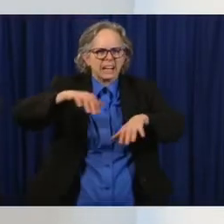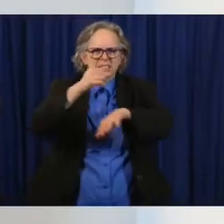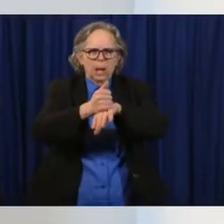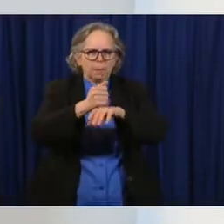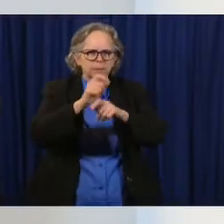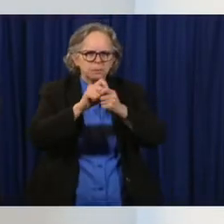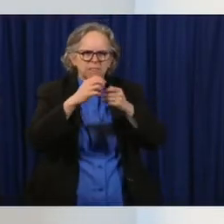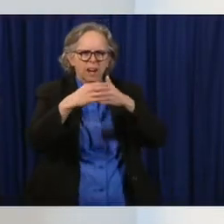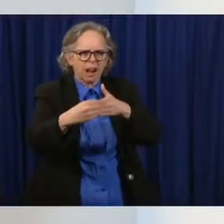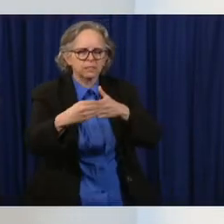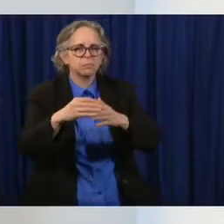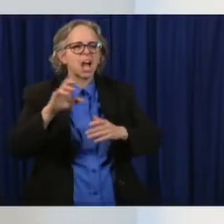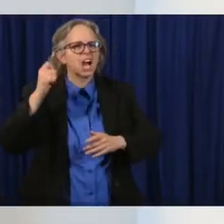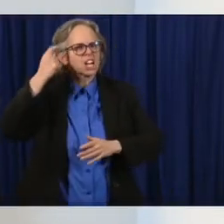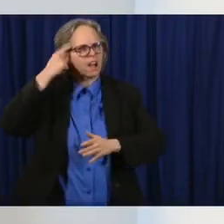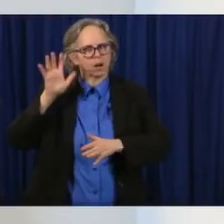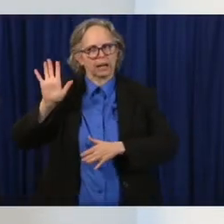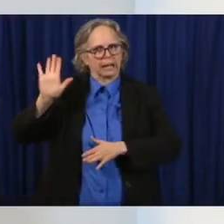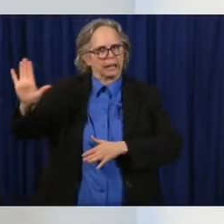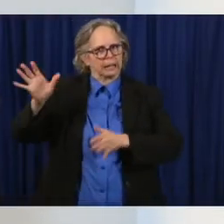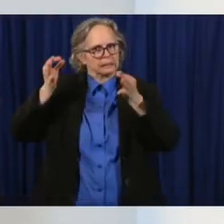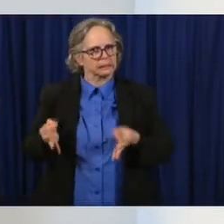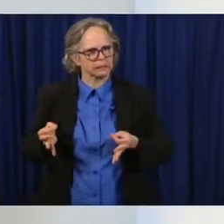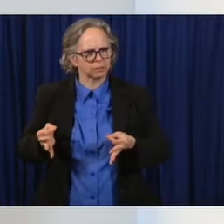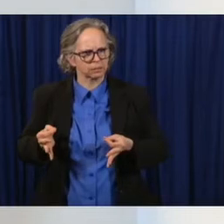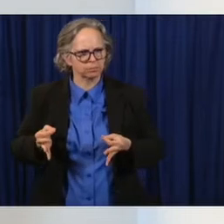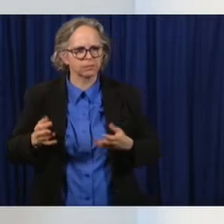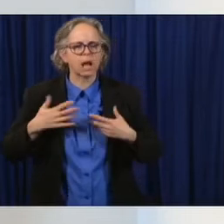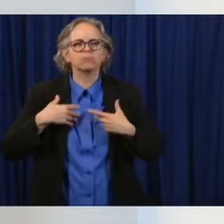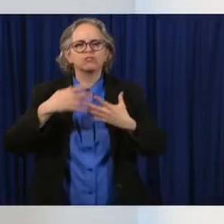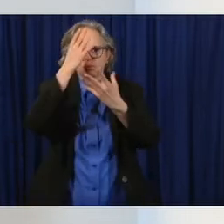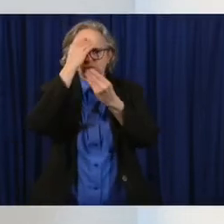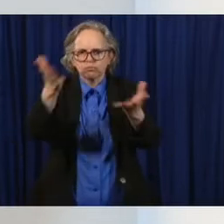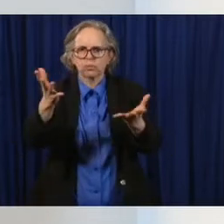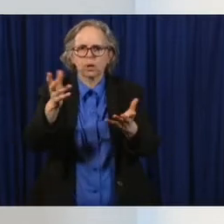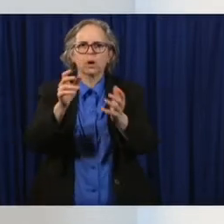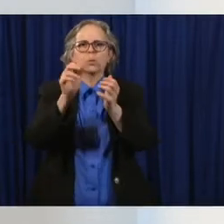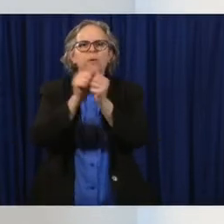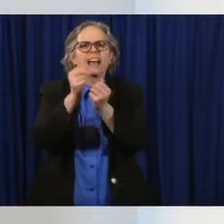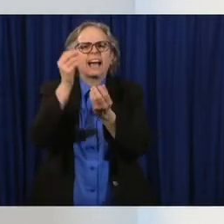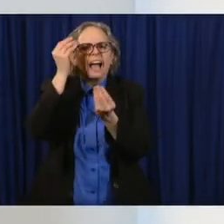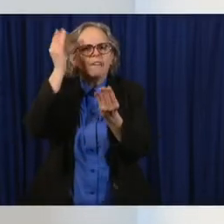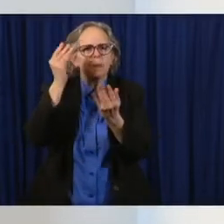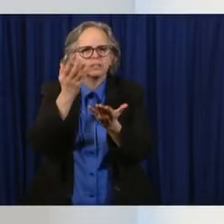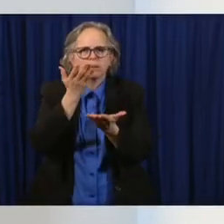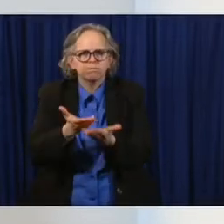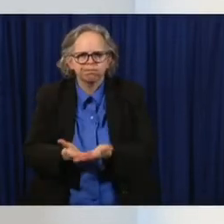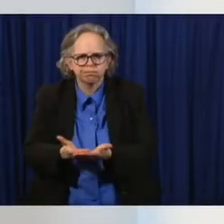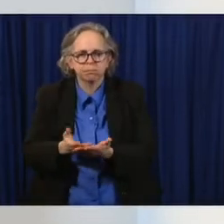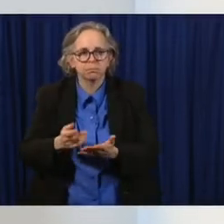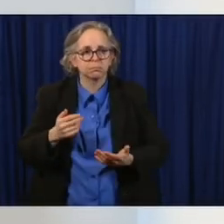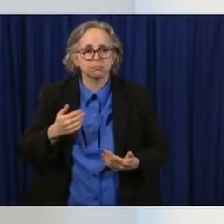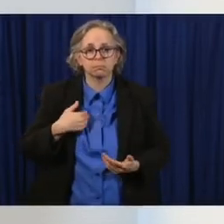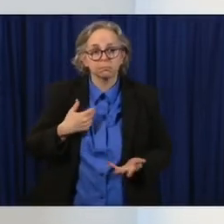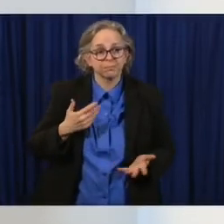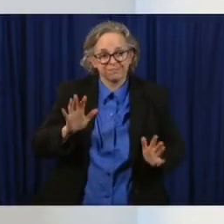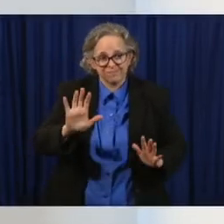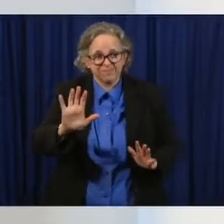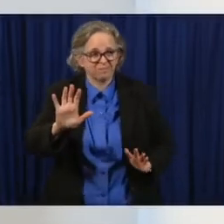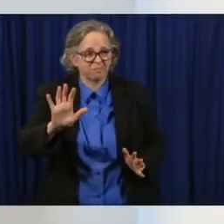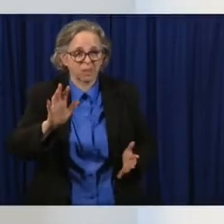information to bear. What I'm sharing with you are the facts that we know. We know that the